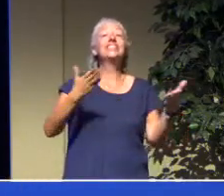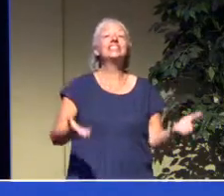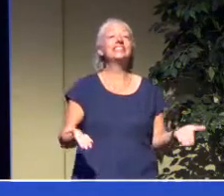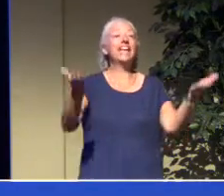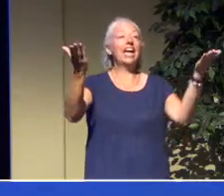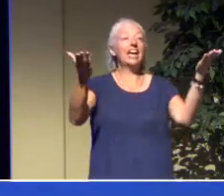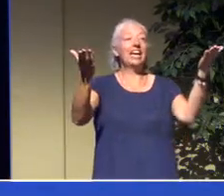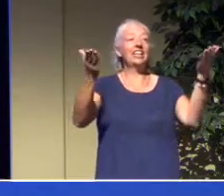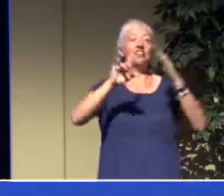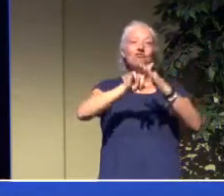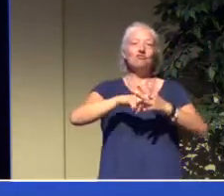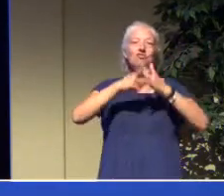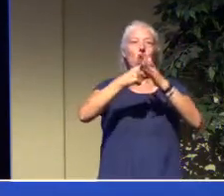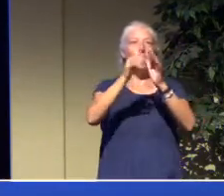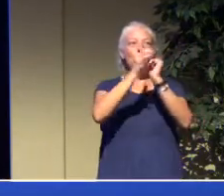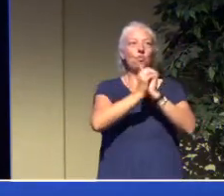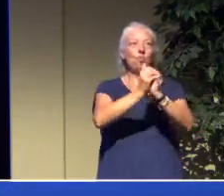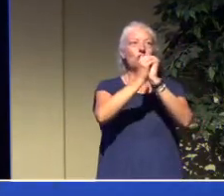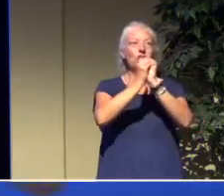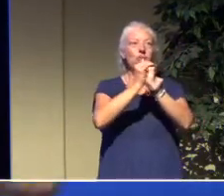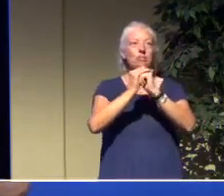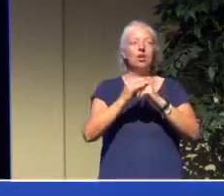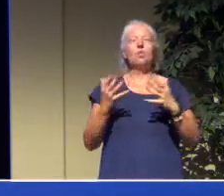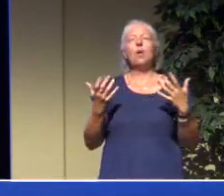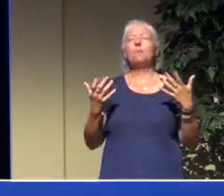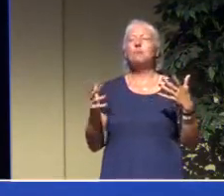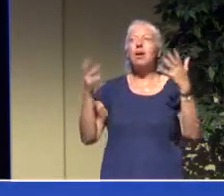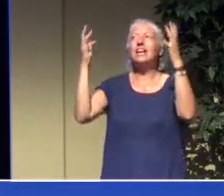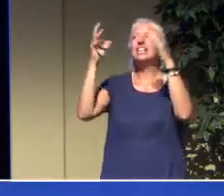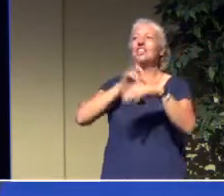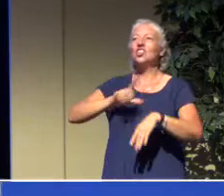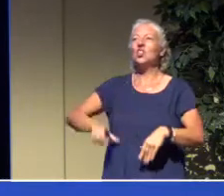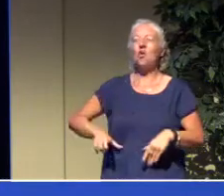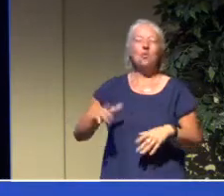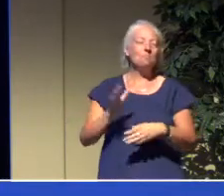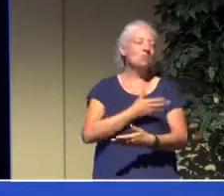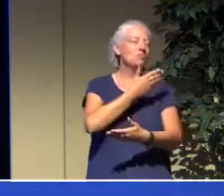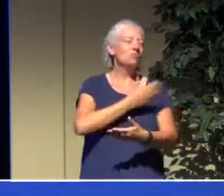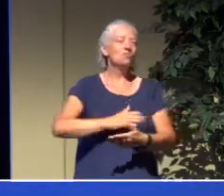we begin our worship? We want to praise the Lord with music,